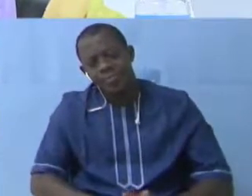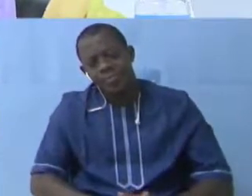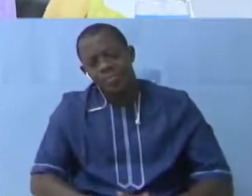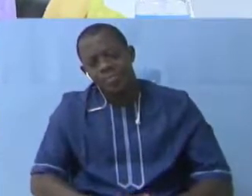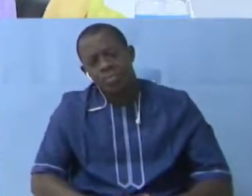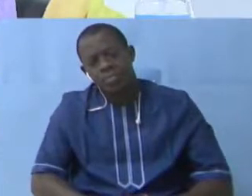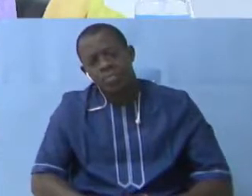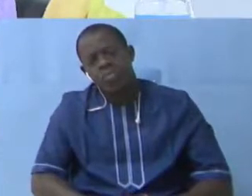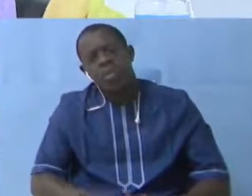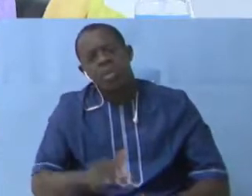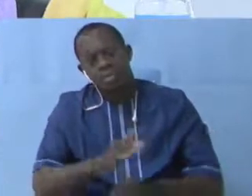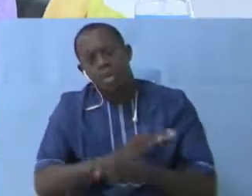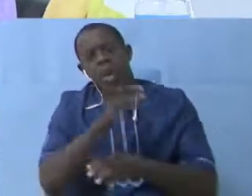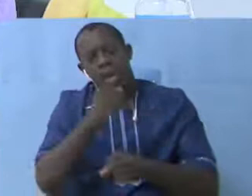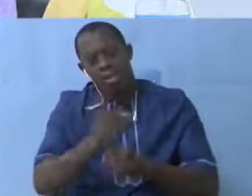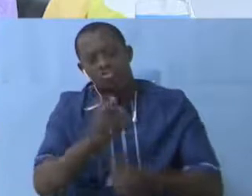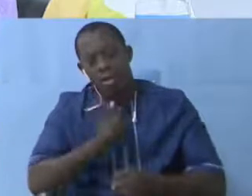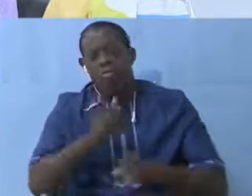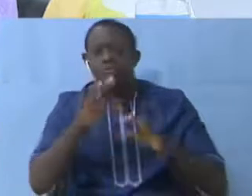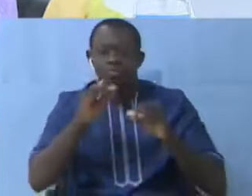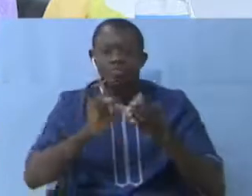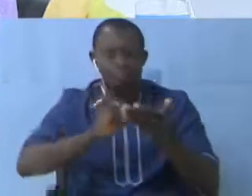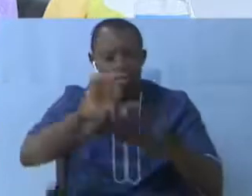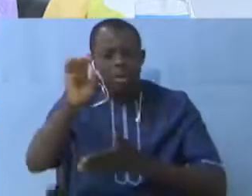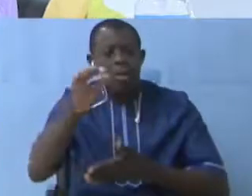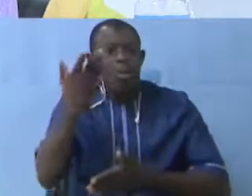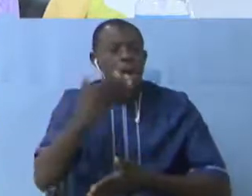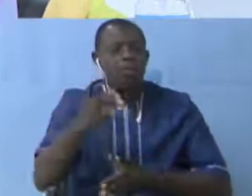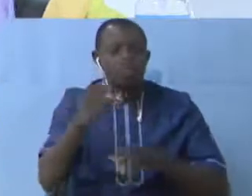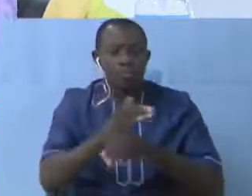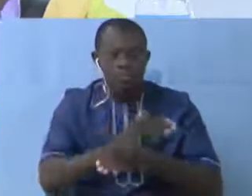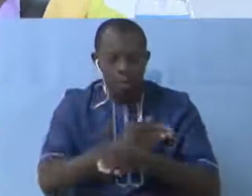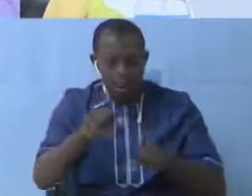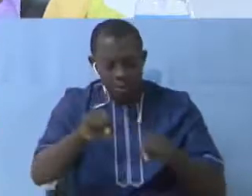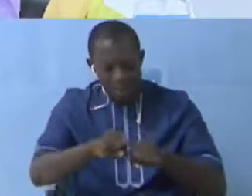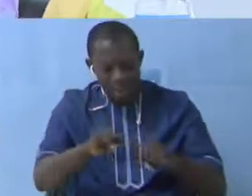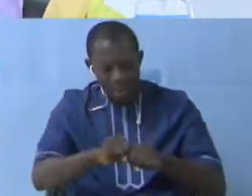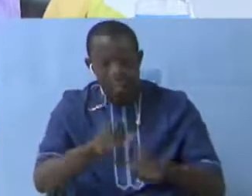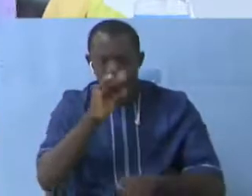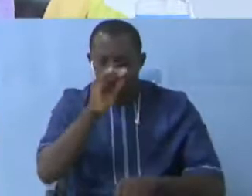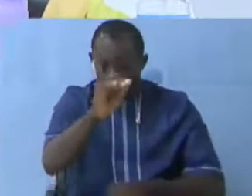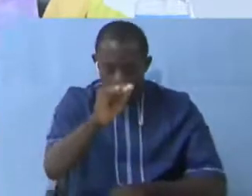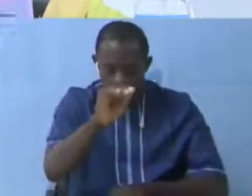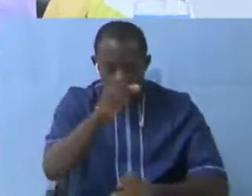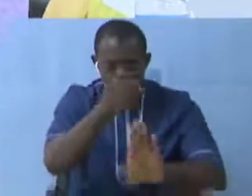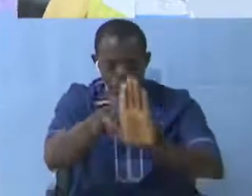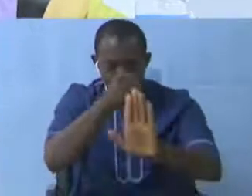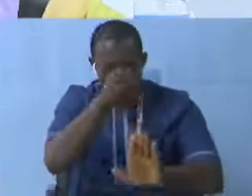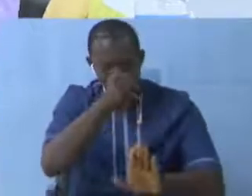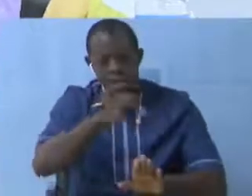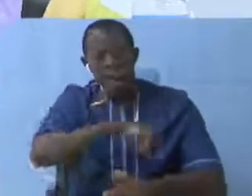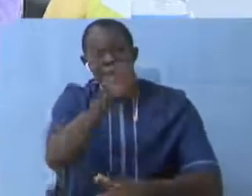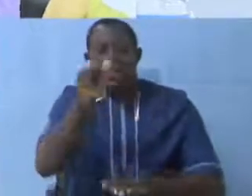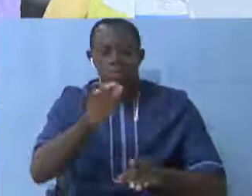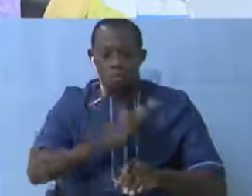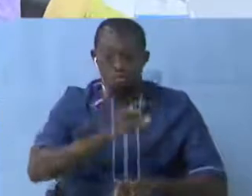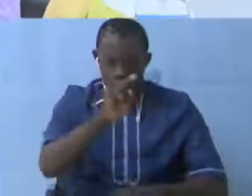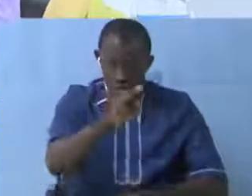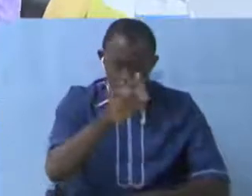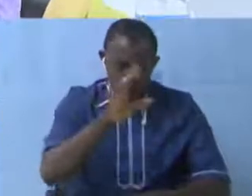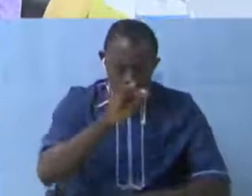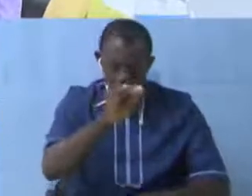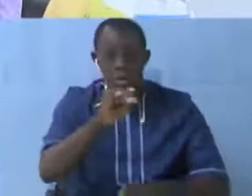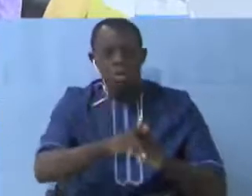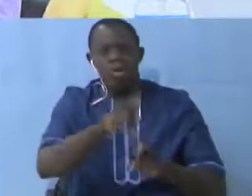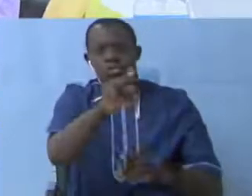send a kind of message, because when Senegal spoke, defend, you have also to speak that you are in command, you are in